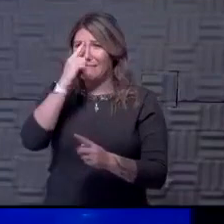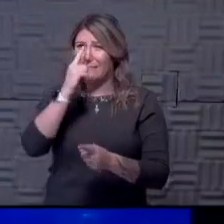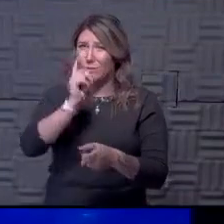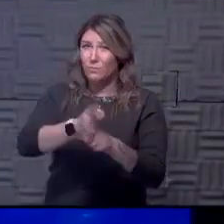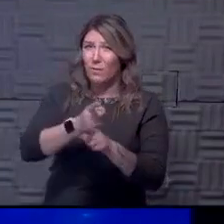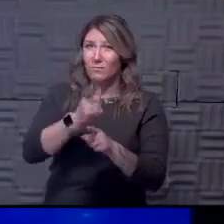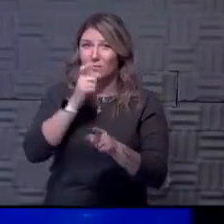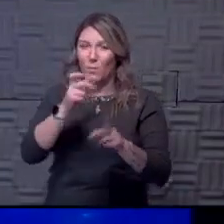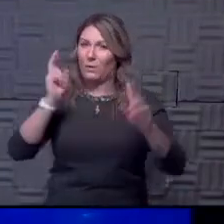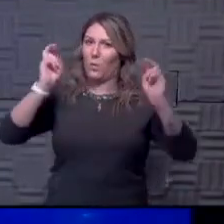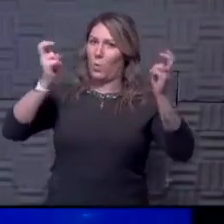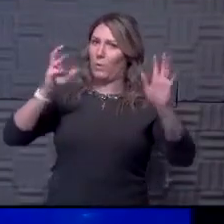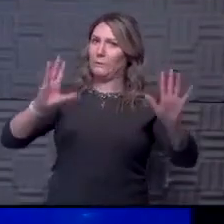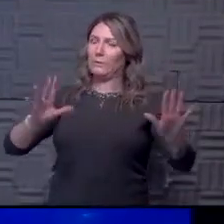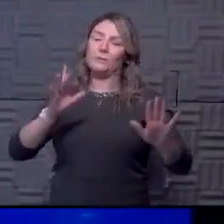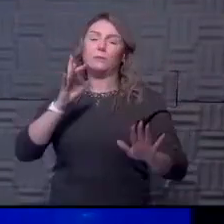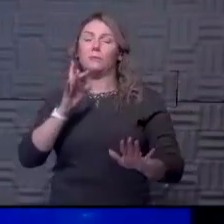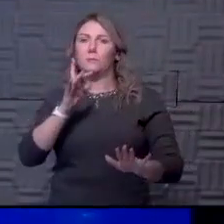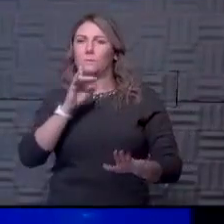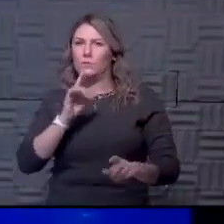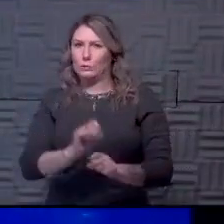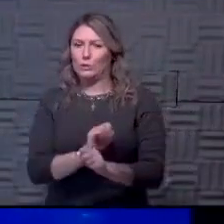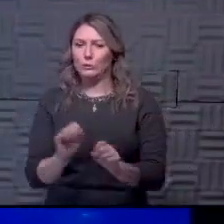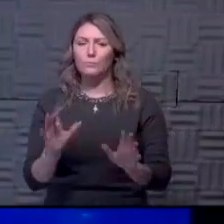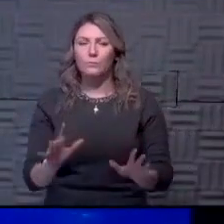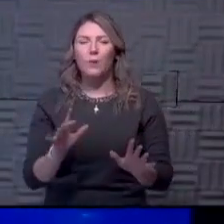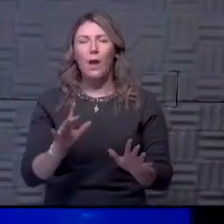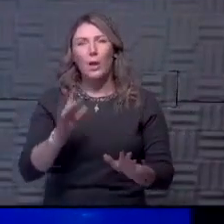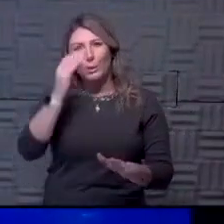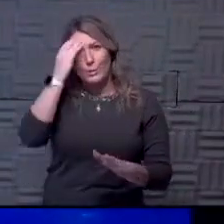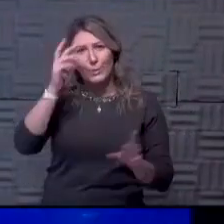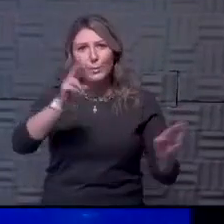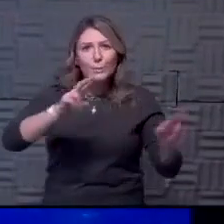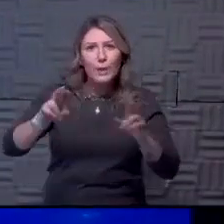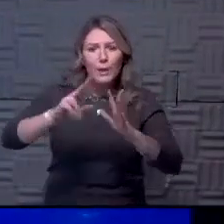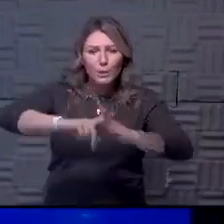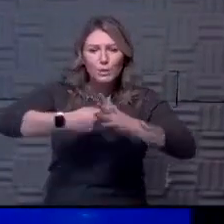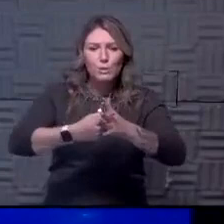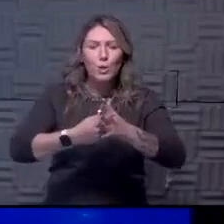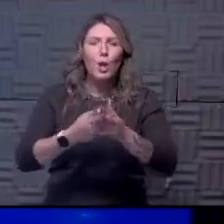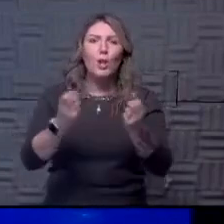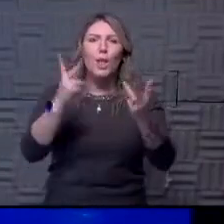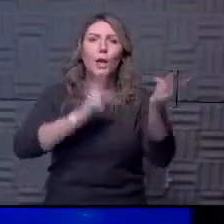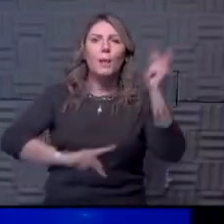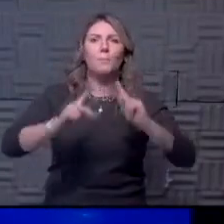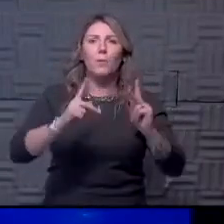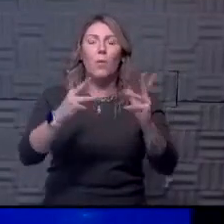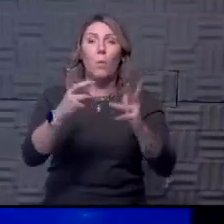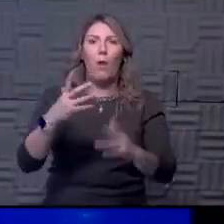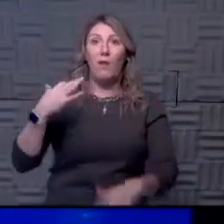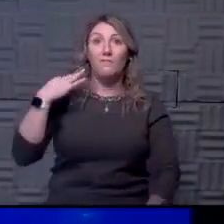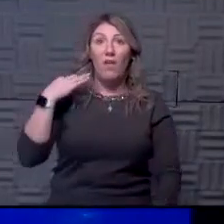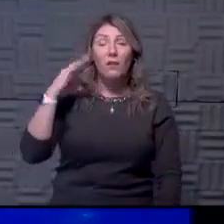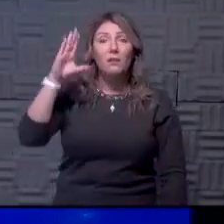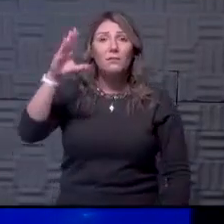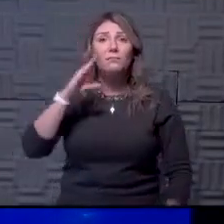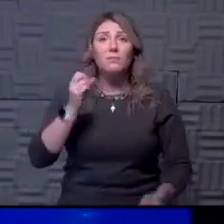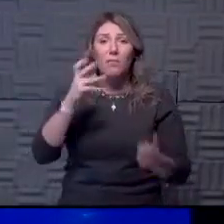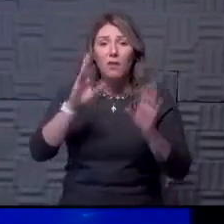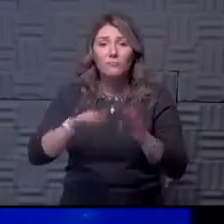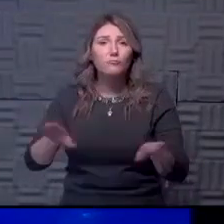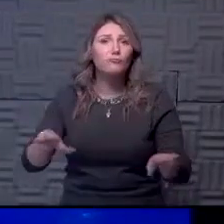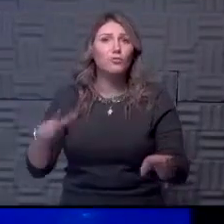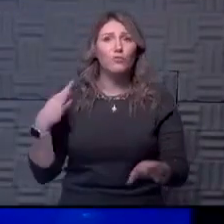that because I knew they were getting ready to get started. I know they said they had a lot of people wanting to volunteer, a lot of children